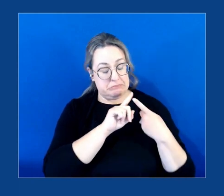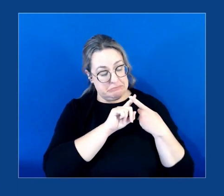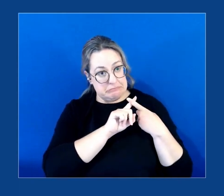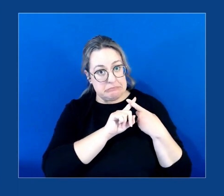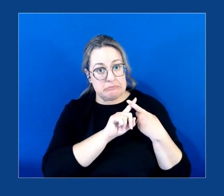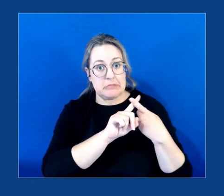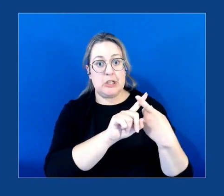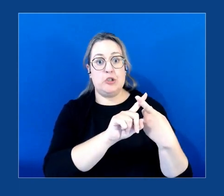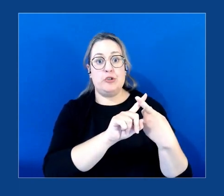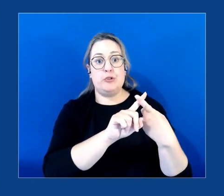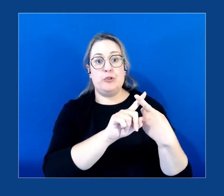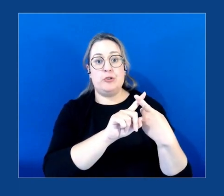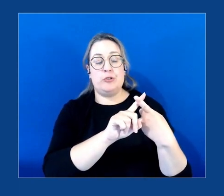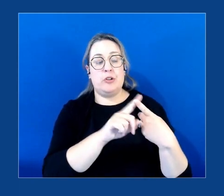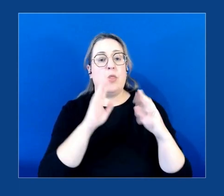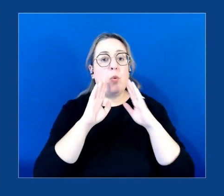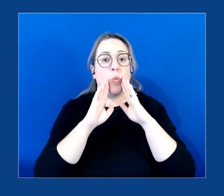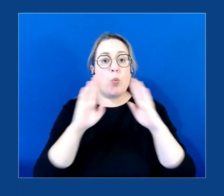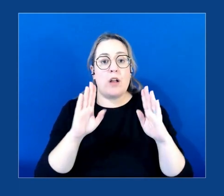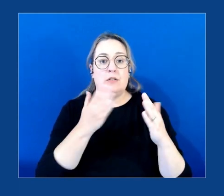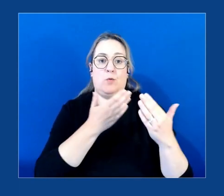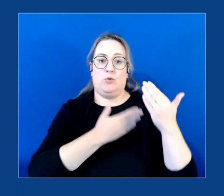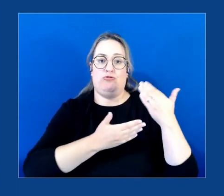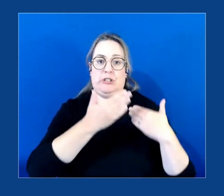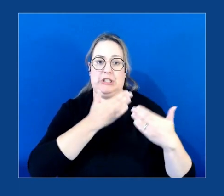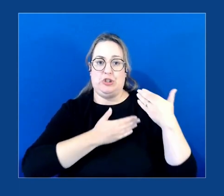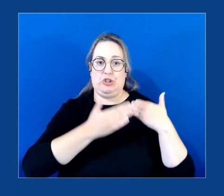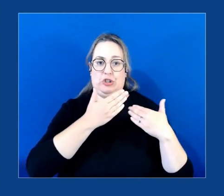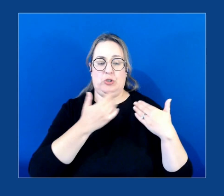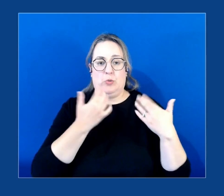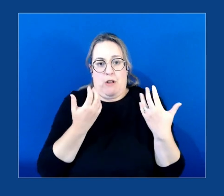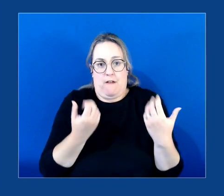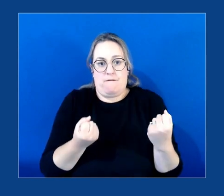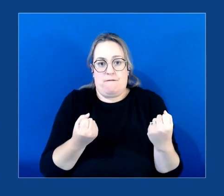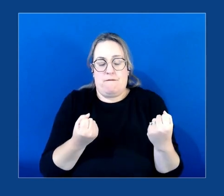of these wonderful traditions that go back to